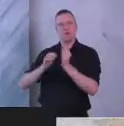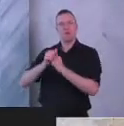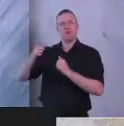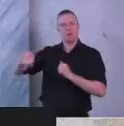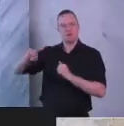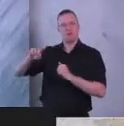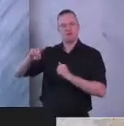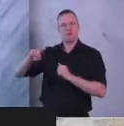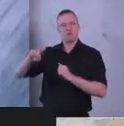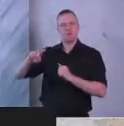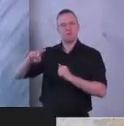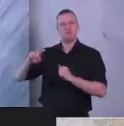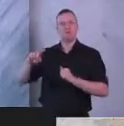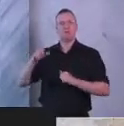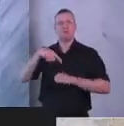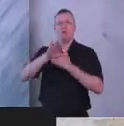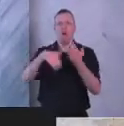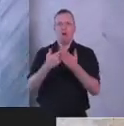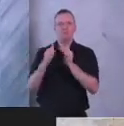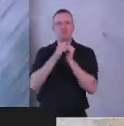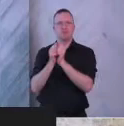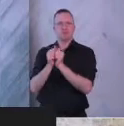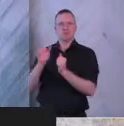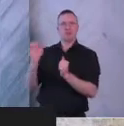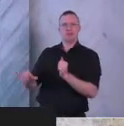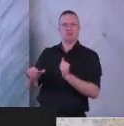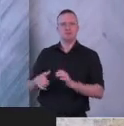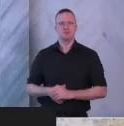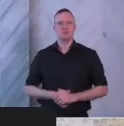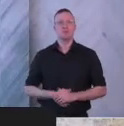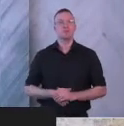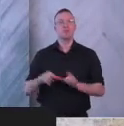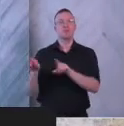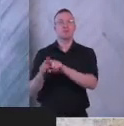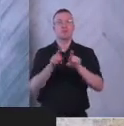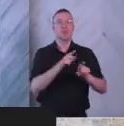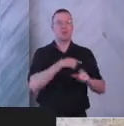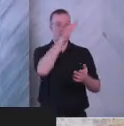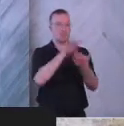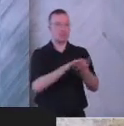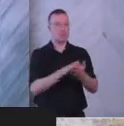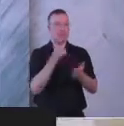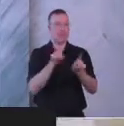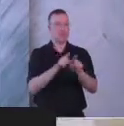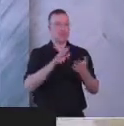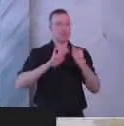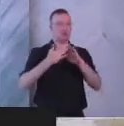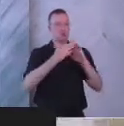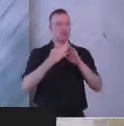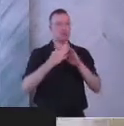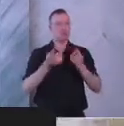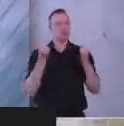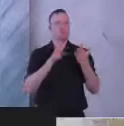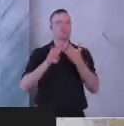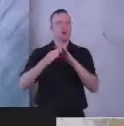And we're all together in this. And the other thing is, I really believe that as communities, there's so much in the community. I know this